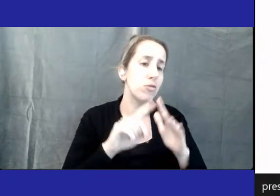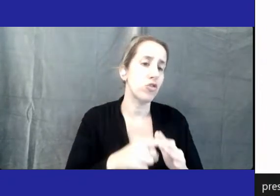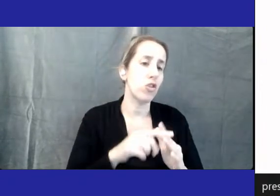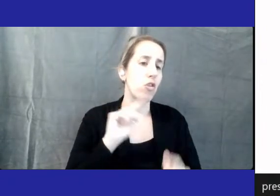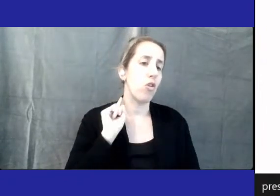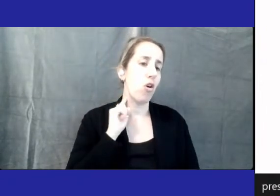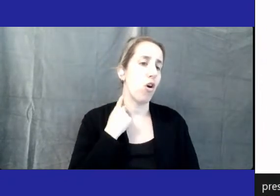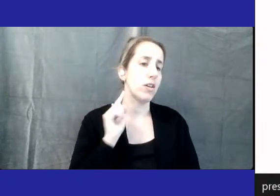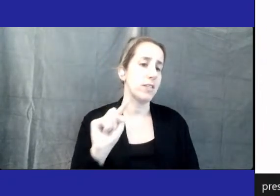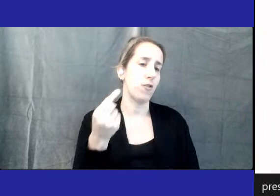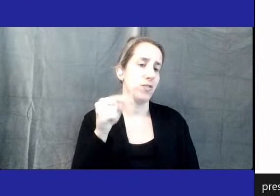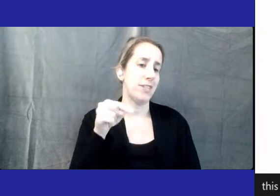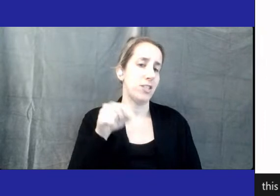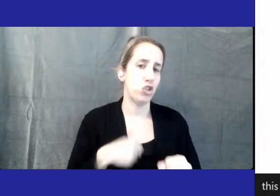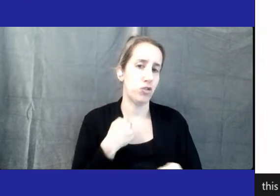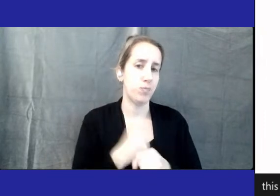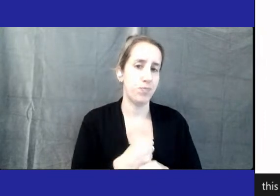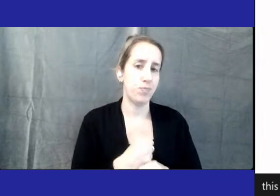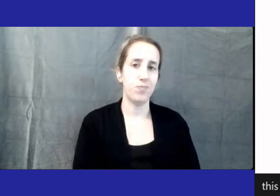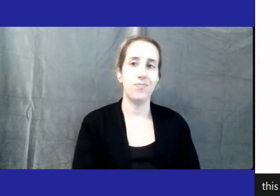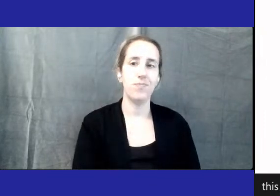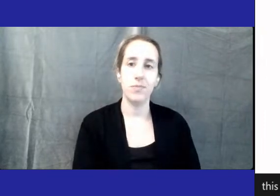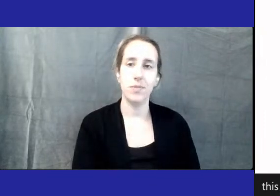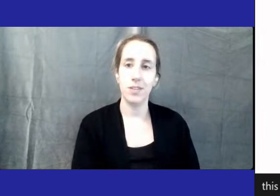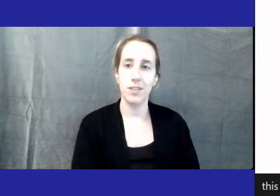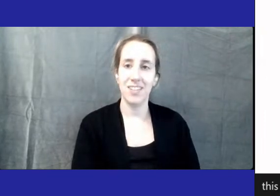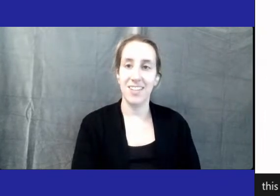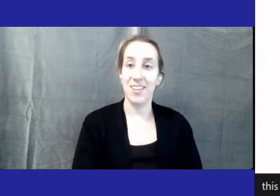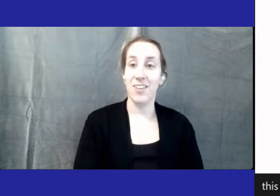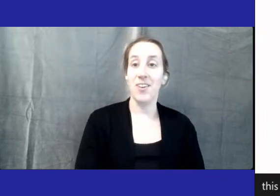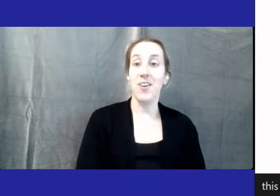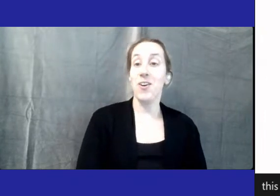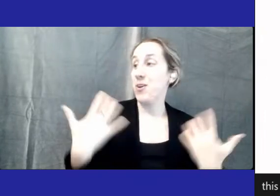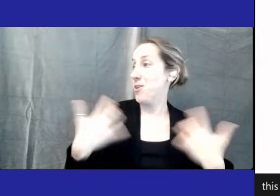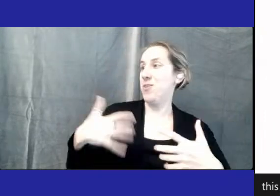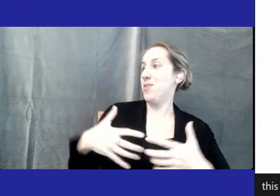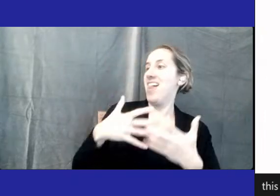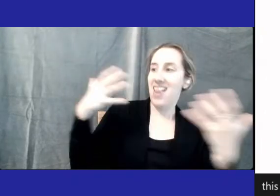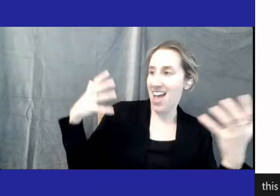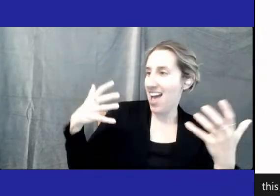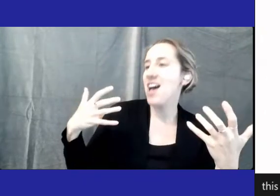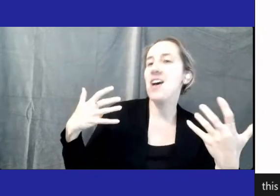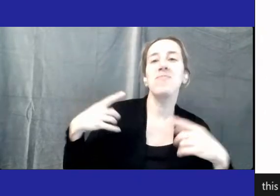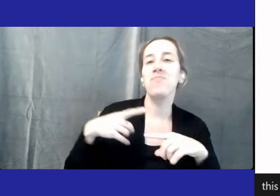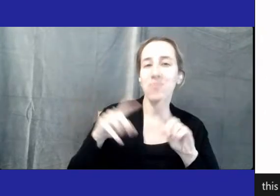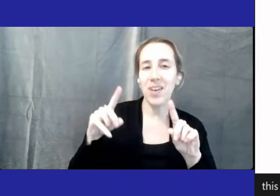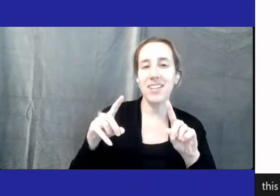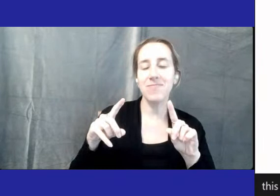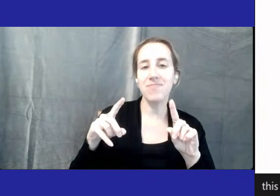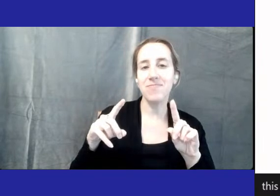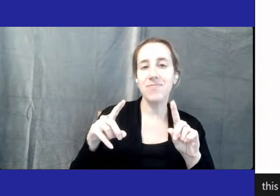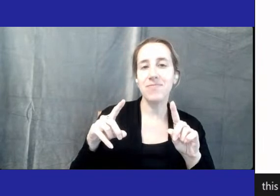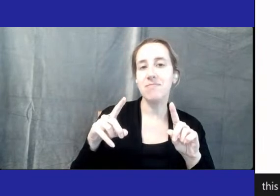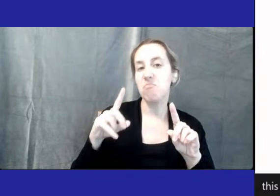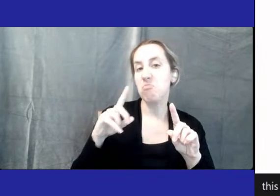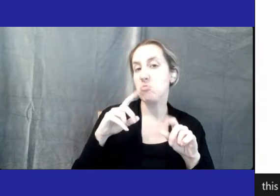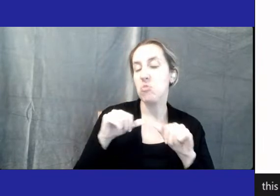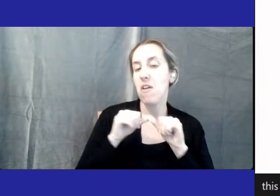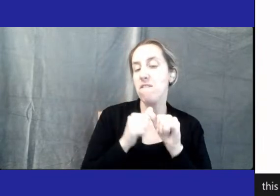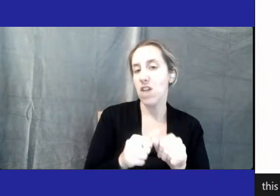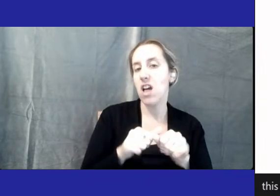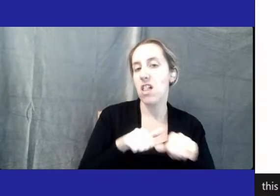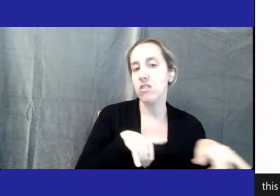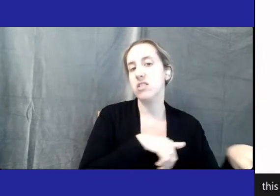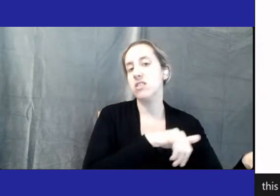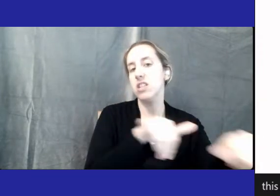Thank you. All right, that was a mouthful, but I guess we'll follow standard processes. Dr. Katz or Kalisha in